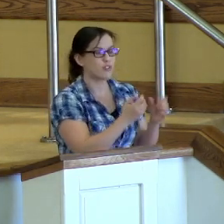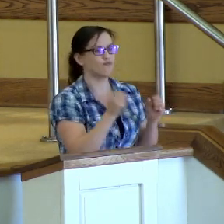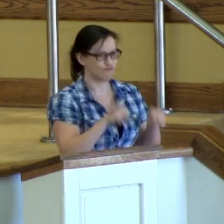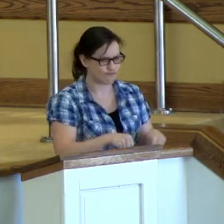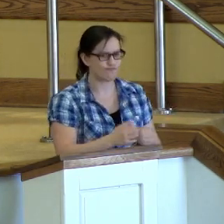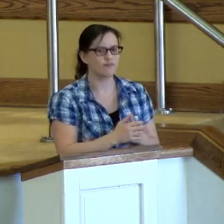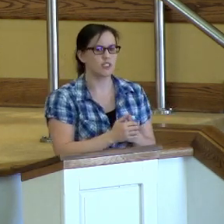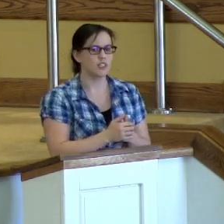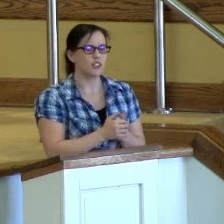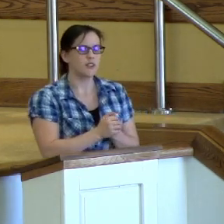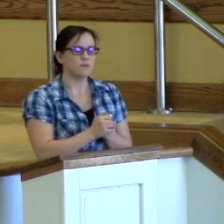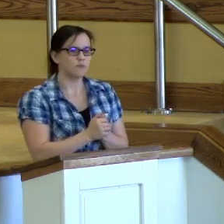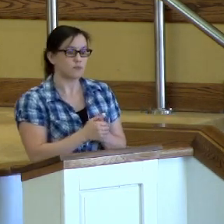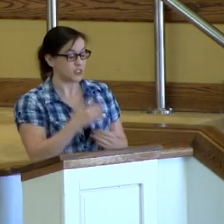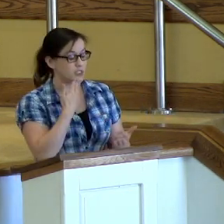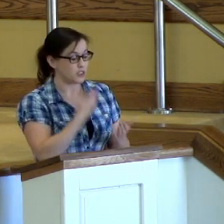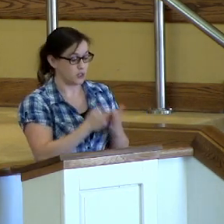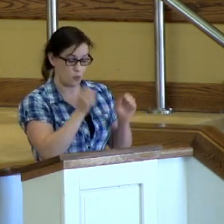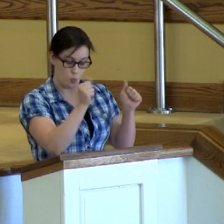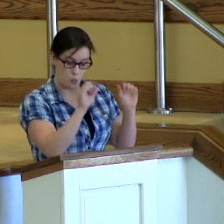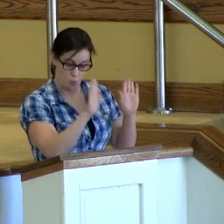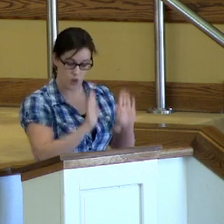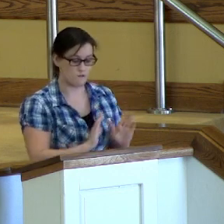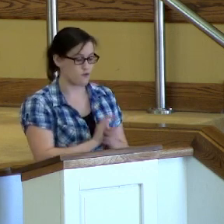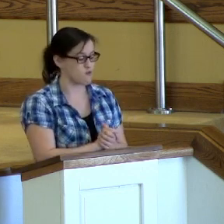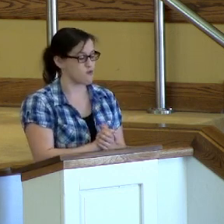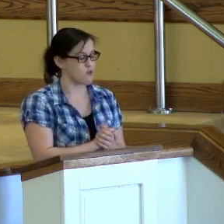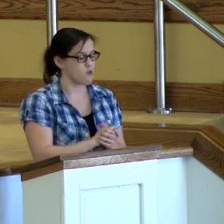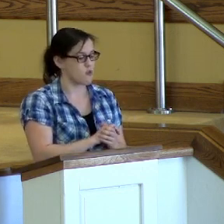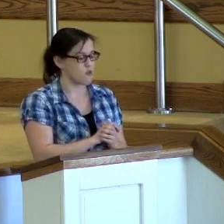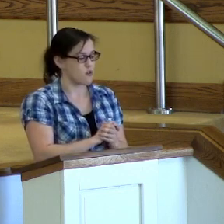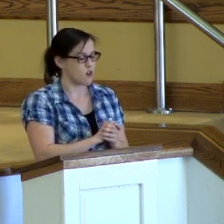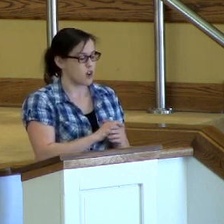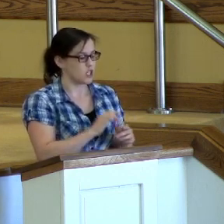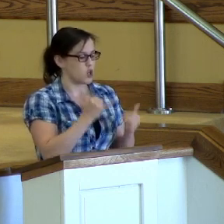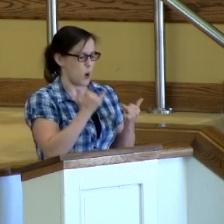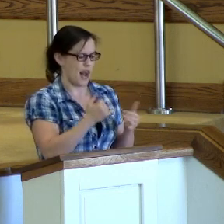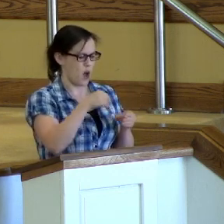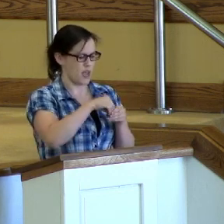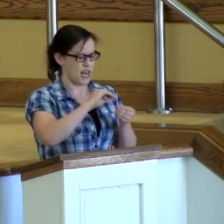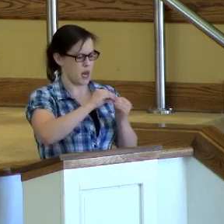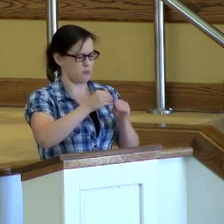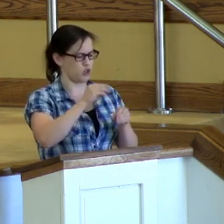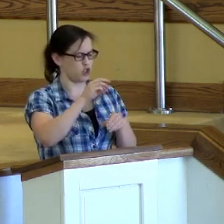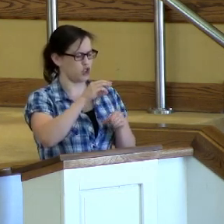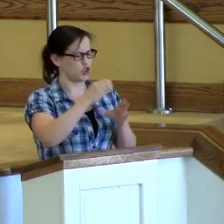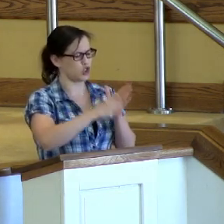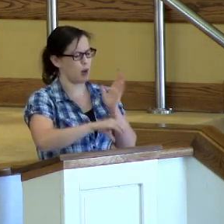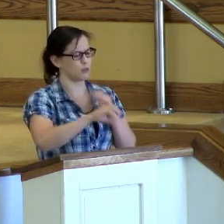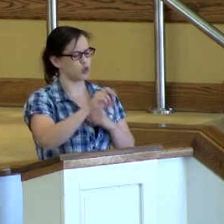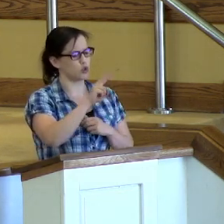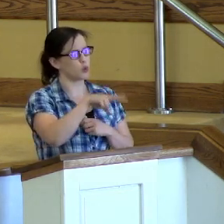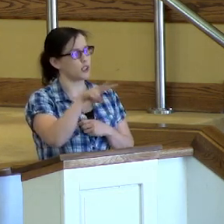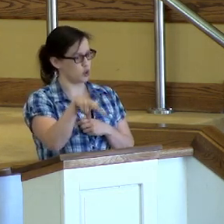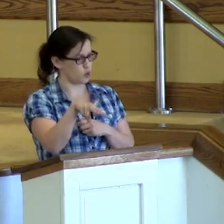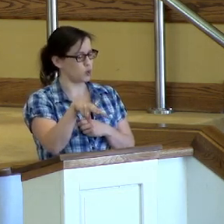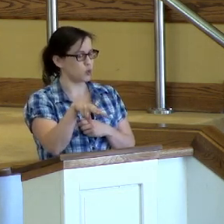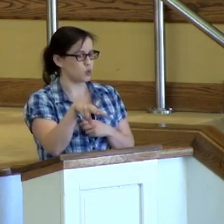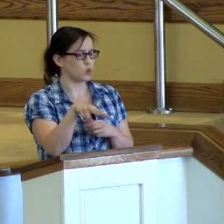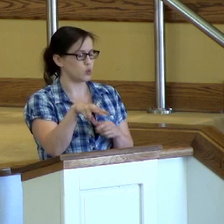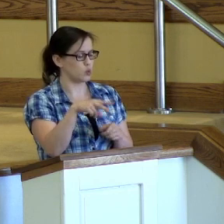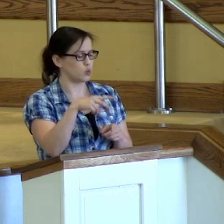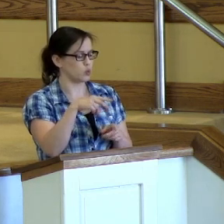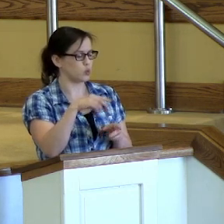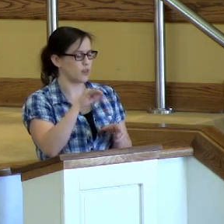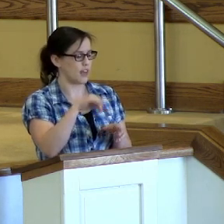just whoop up on them. And so in all this time, we get up to chapter 22 in Numbers here. And so this kind of plays us up to where we're at